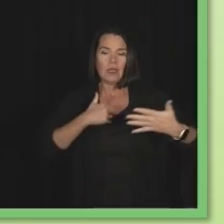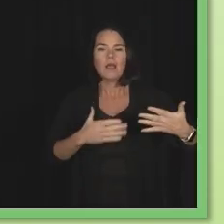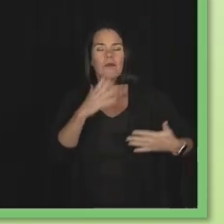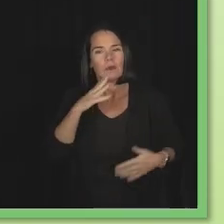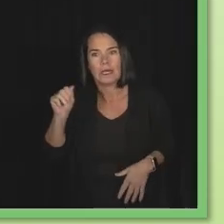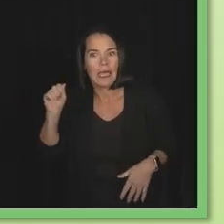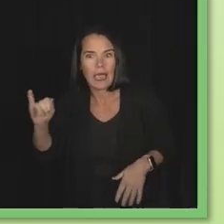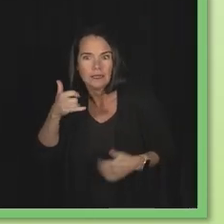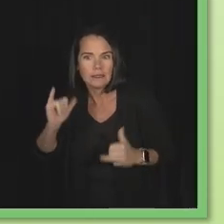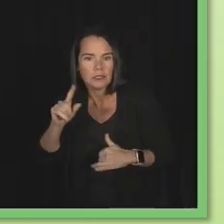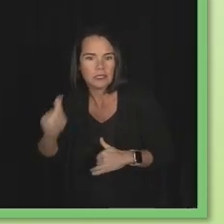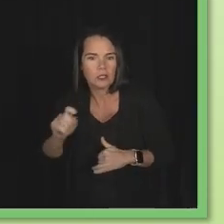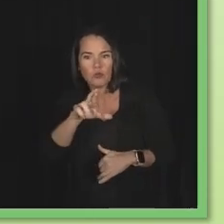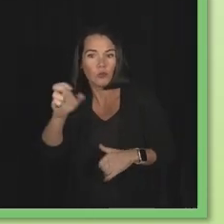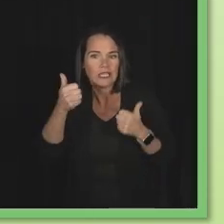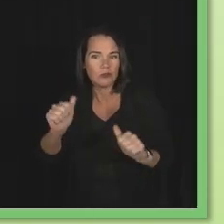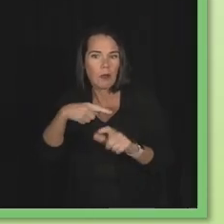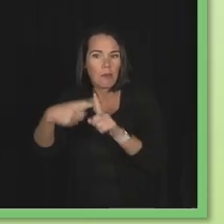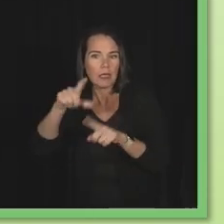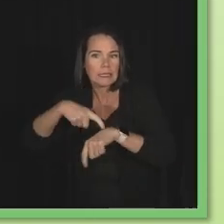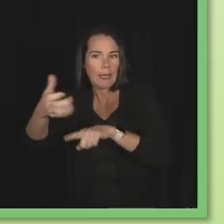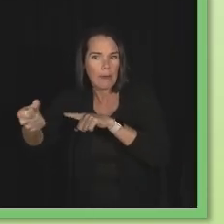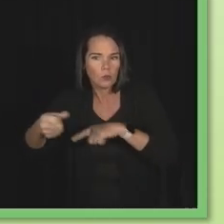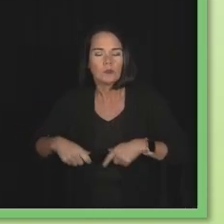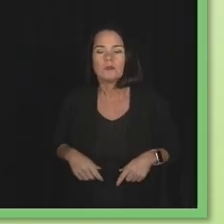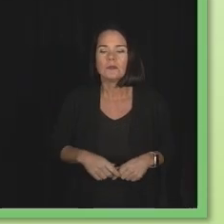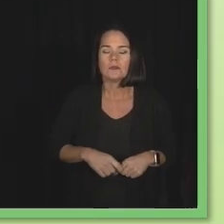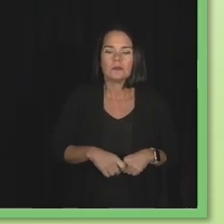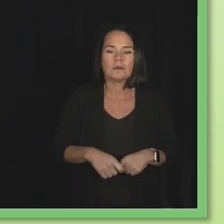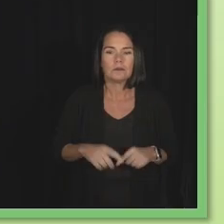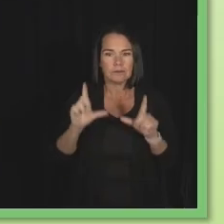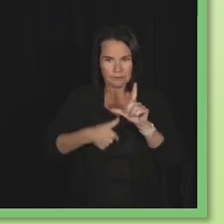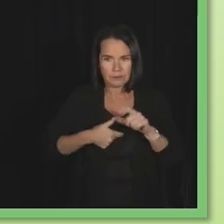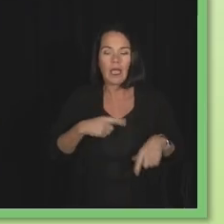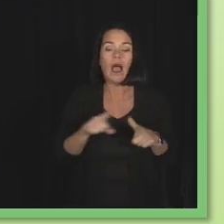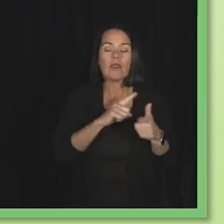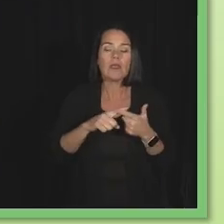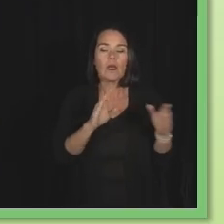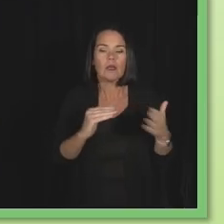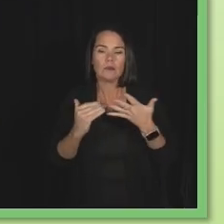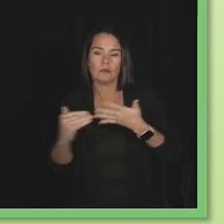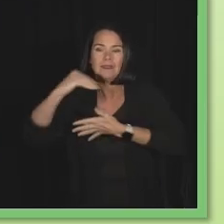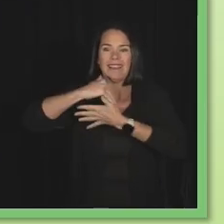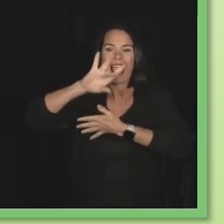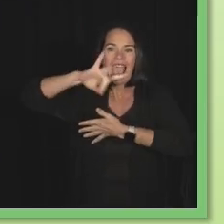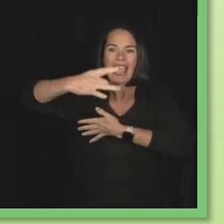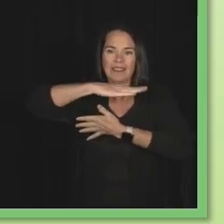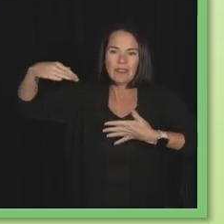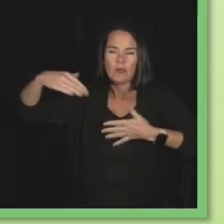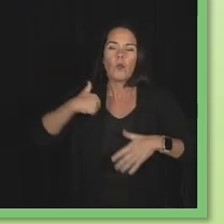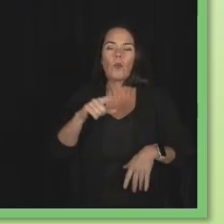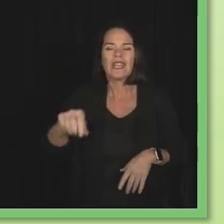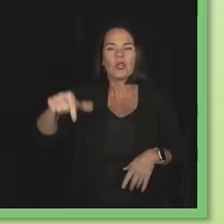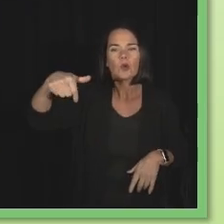still need retry and timeout. Then we added what we're calling the 8th layer, the context layer,